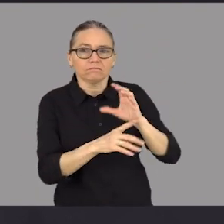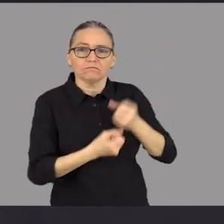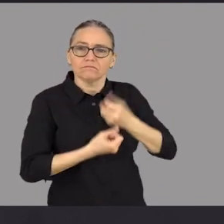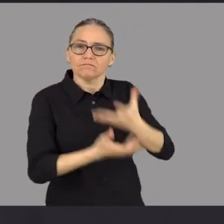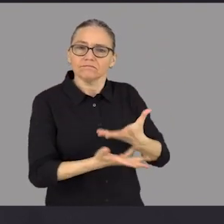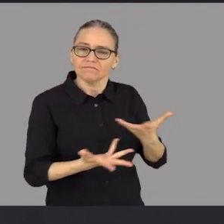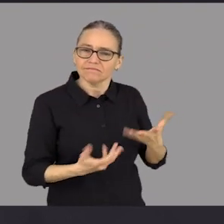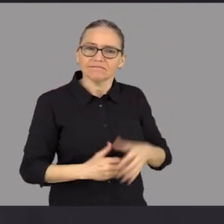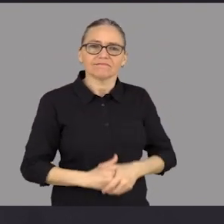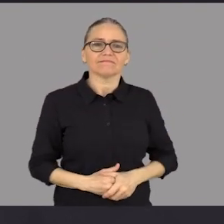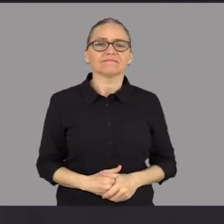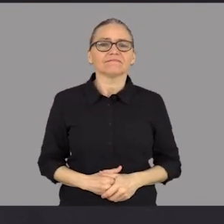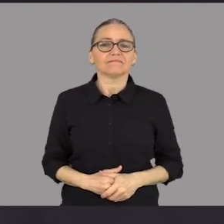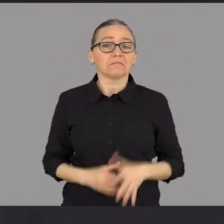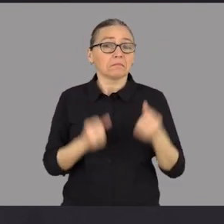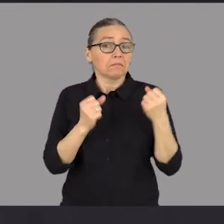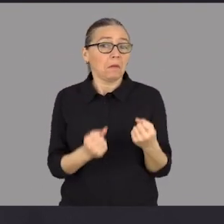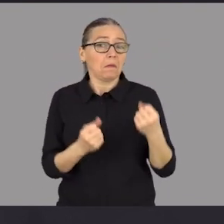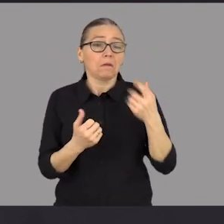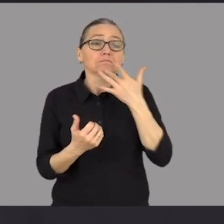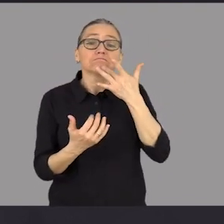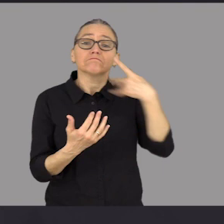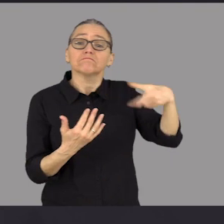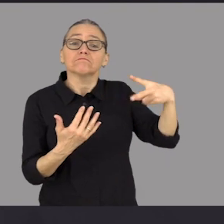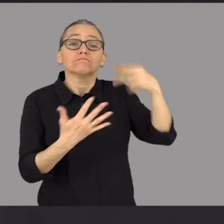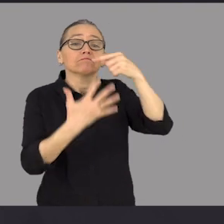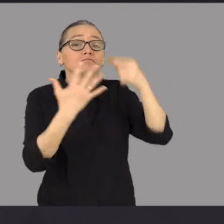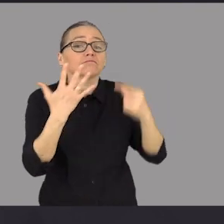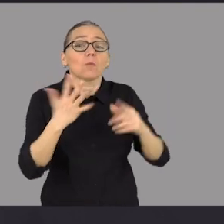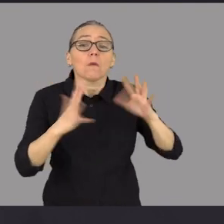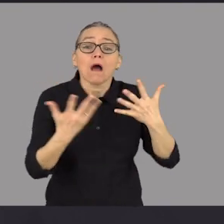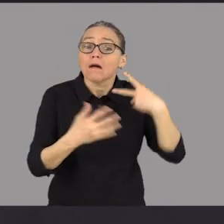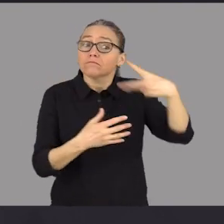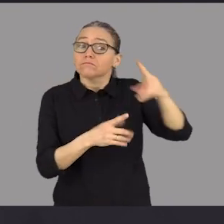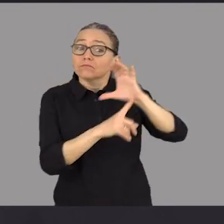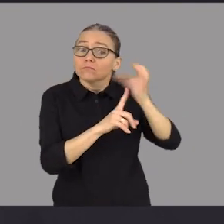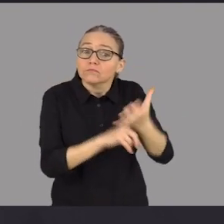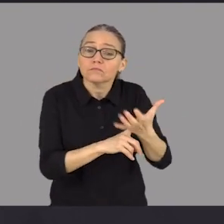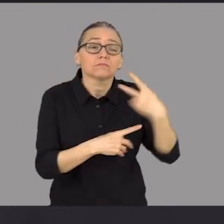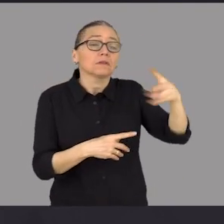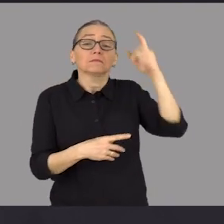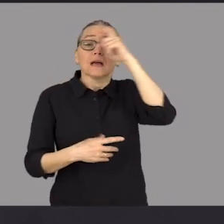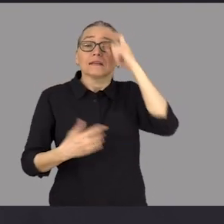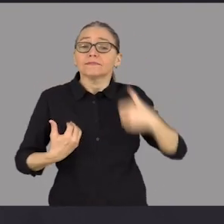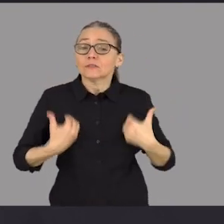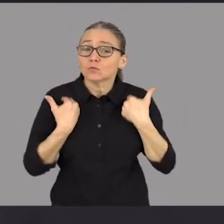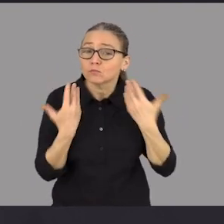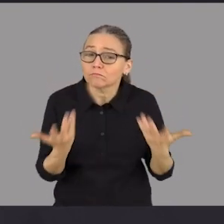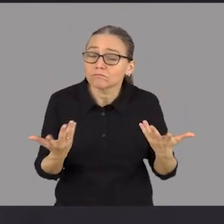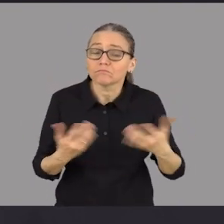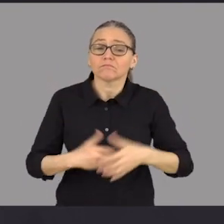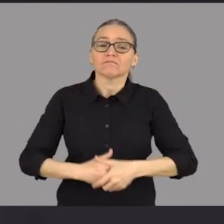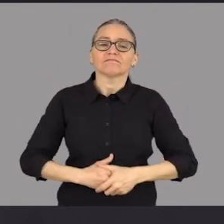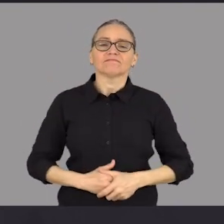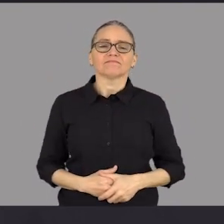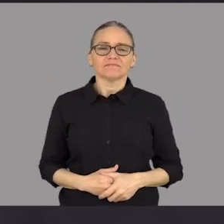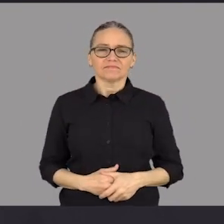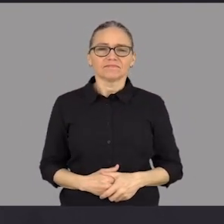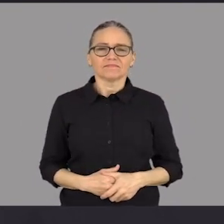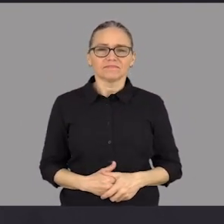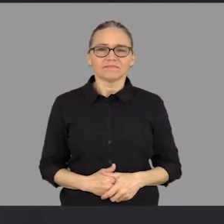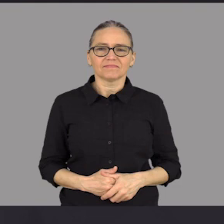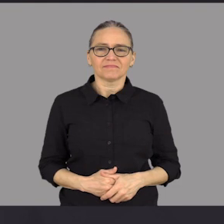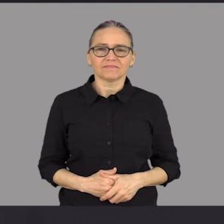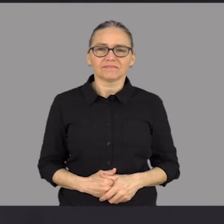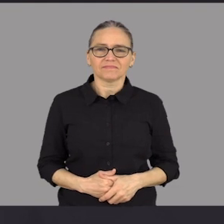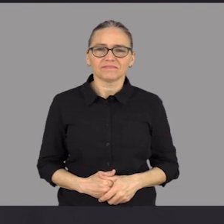may avoid making eye contact or make hand gestures while speaking. This can be due to their preferences,